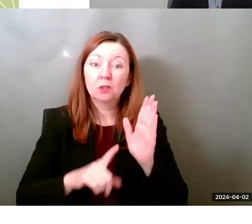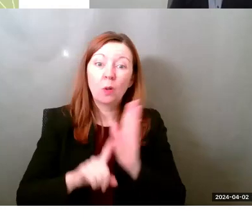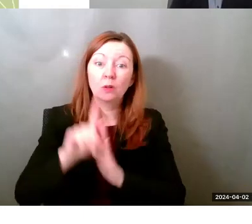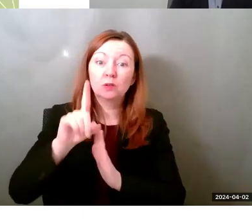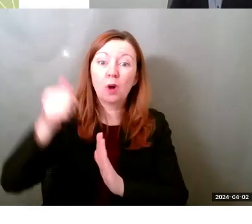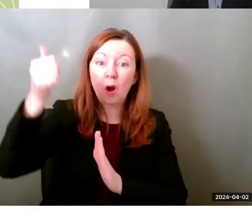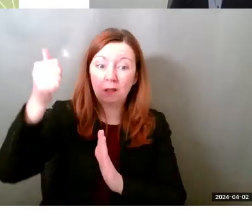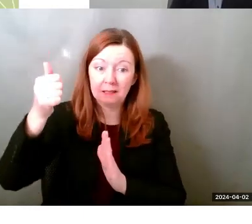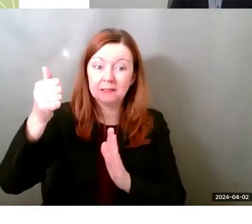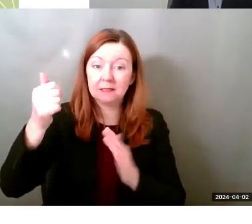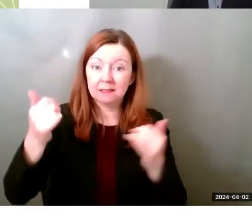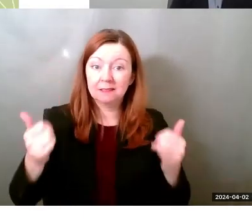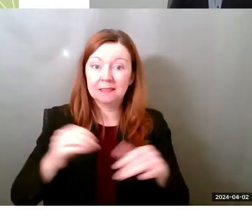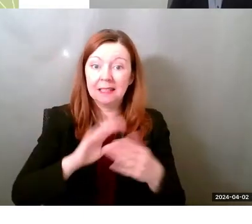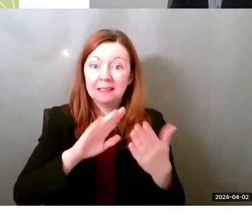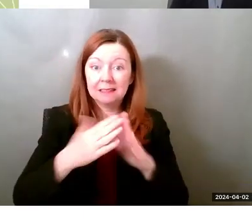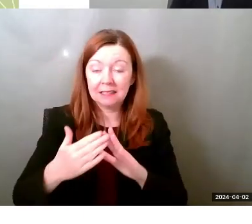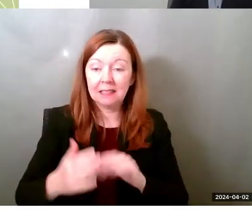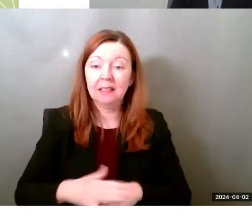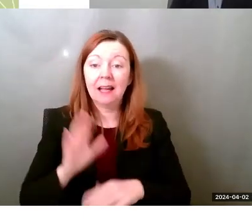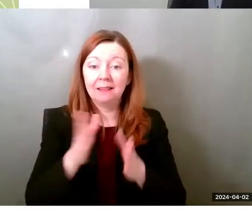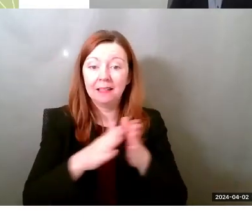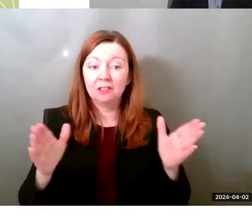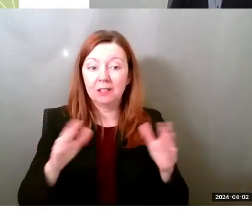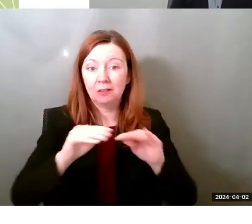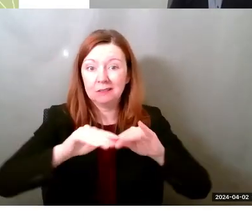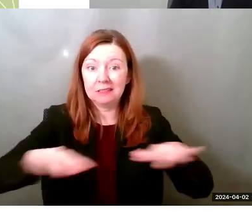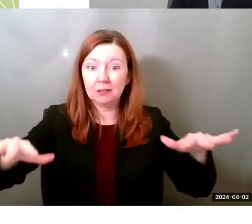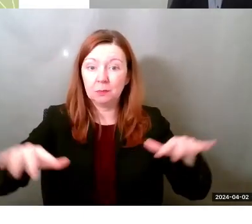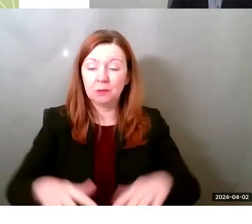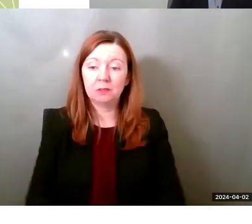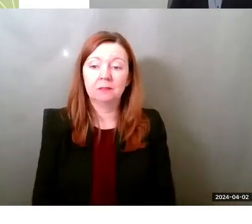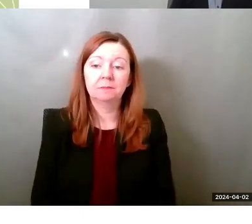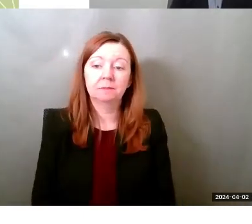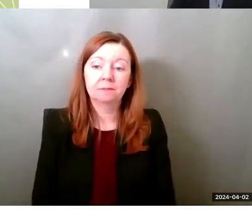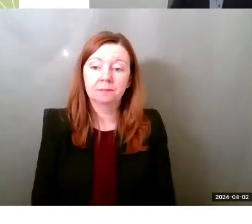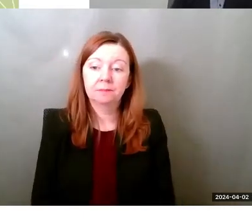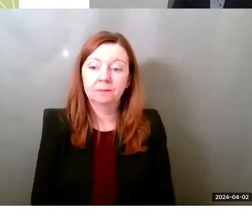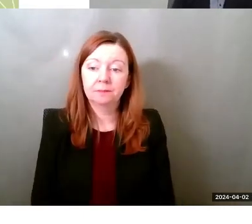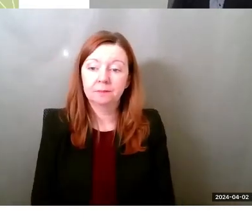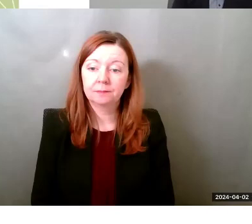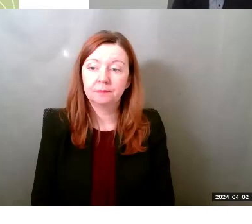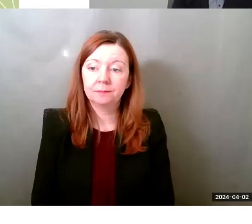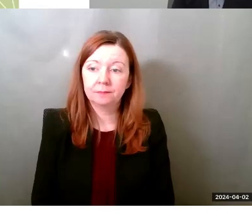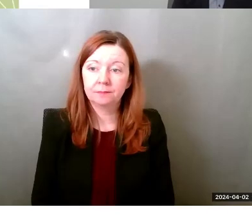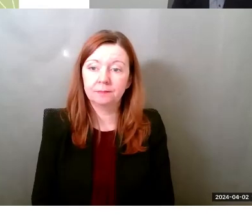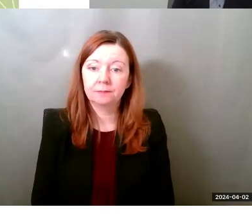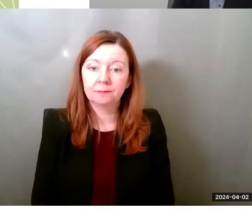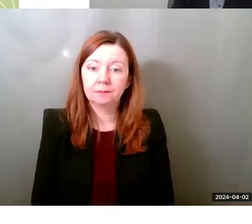structures currently in the city and their general distribution. Next slide, please.